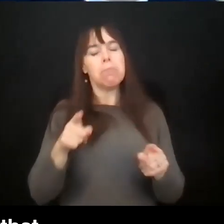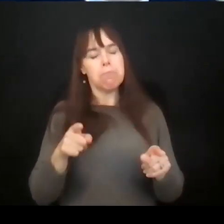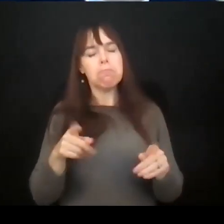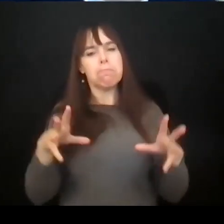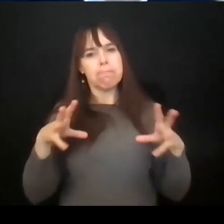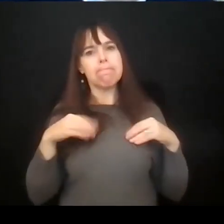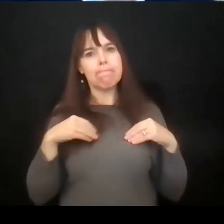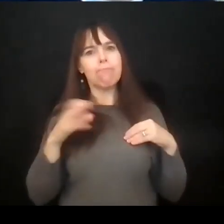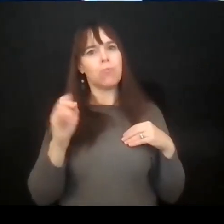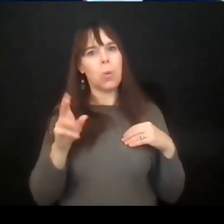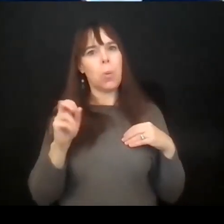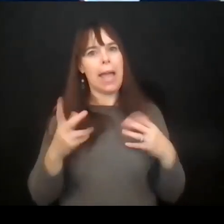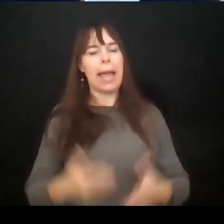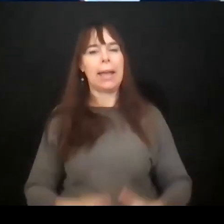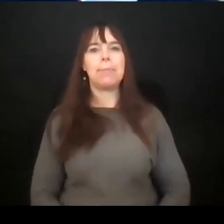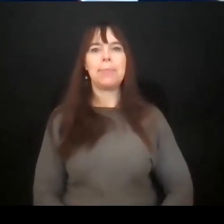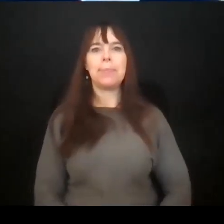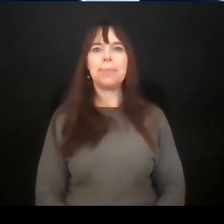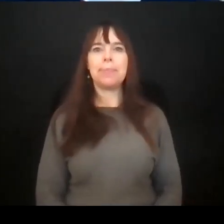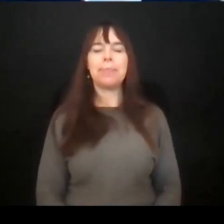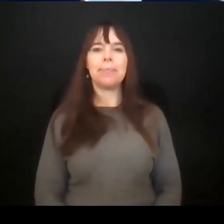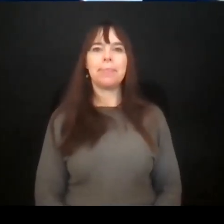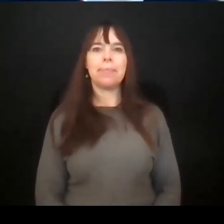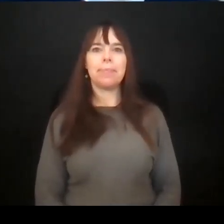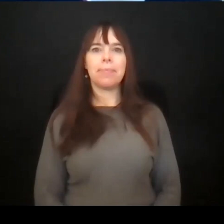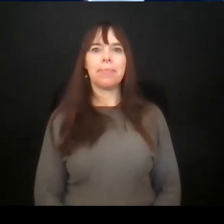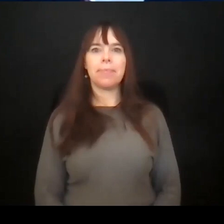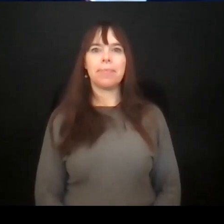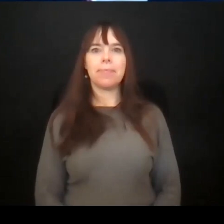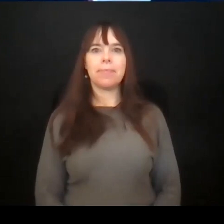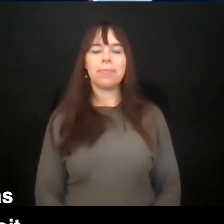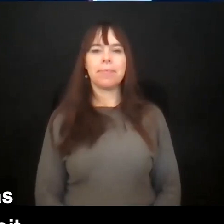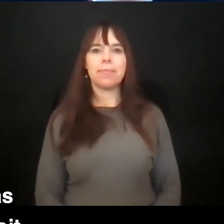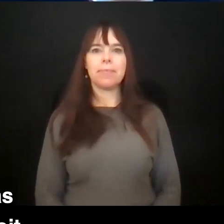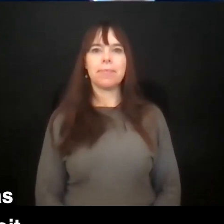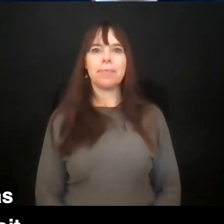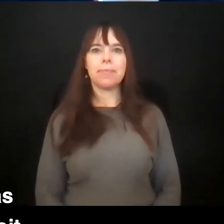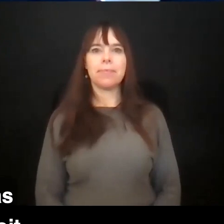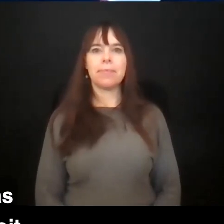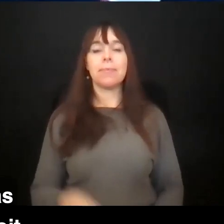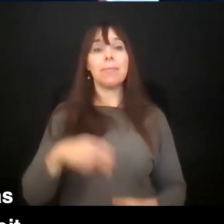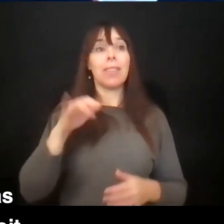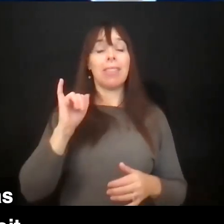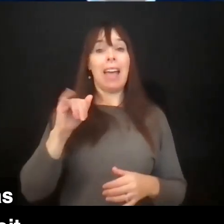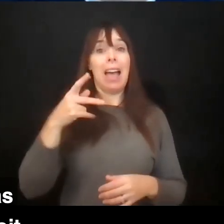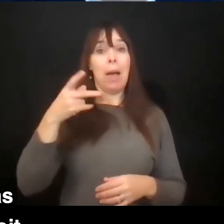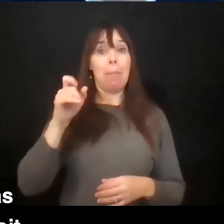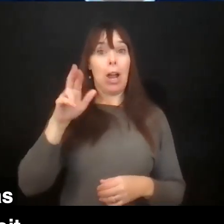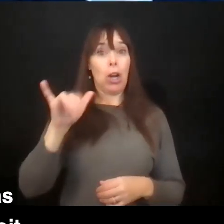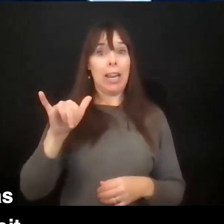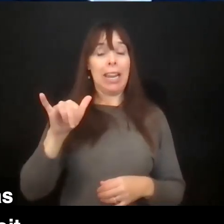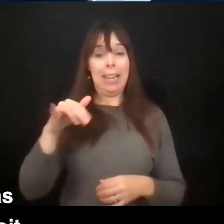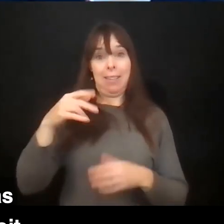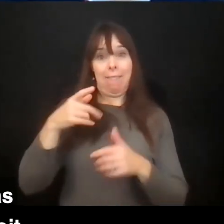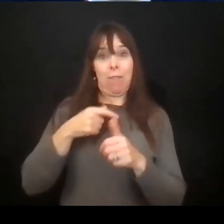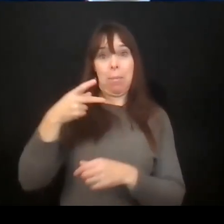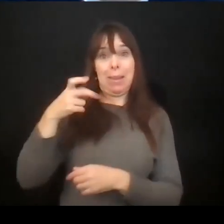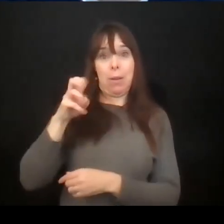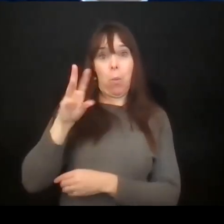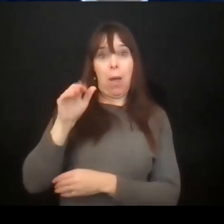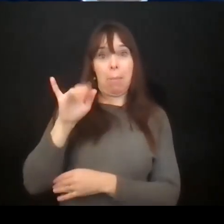that. New slide shows 2 pieces of pottery. Pueblic Pottery was created here in